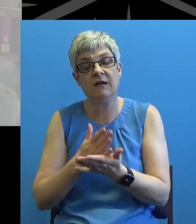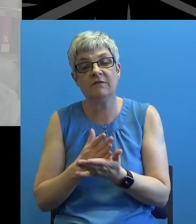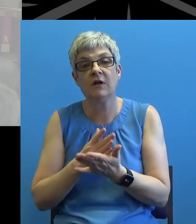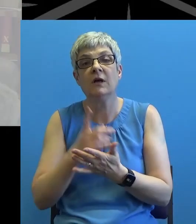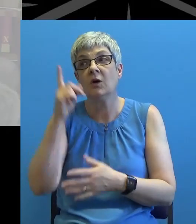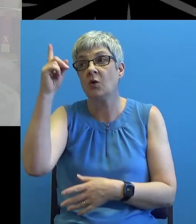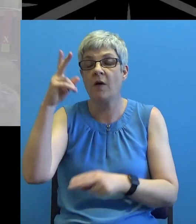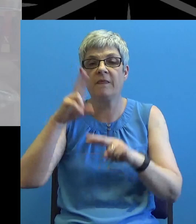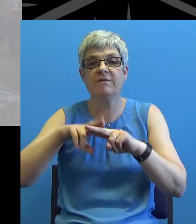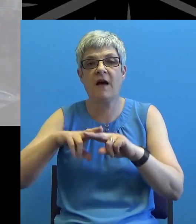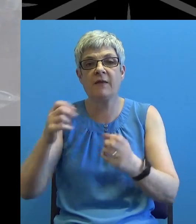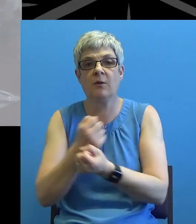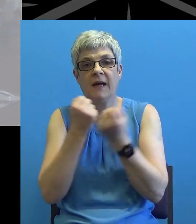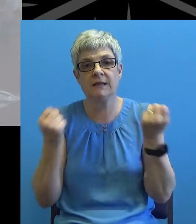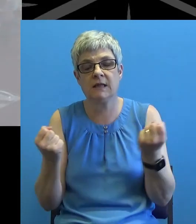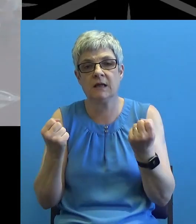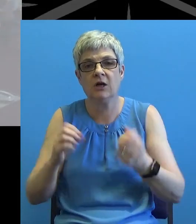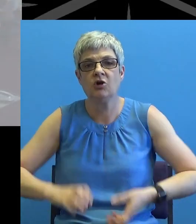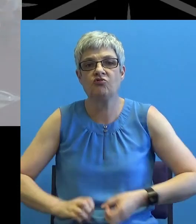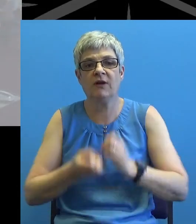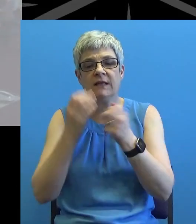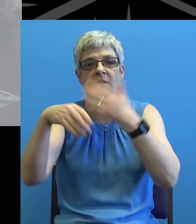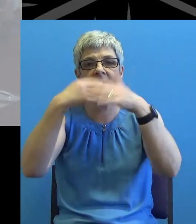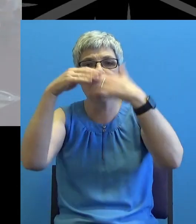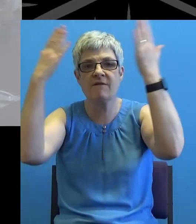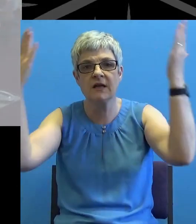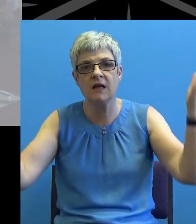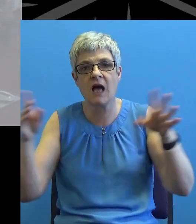I believe in God the Father.